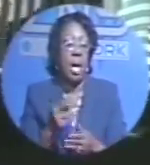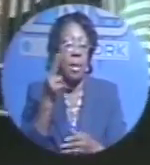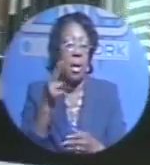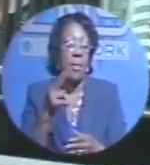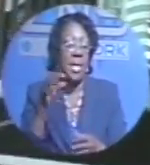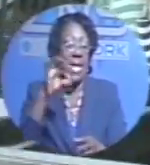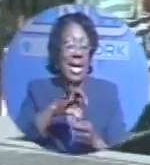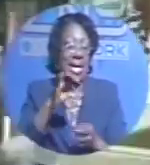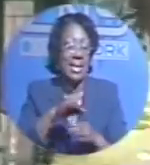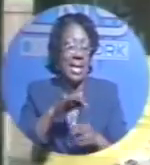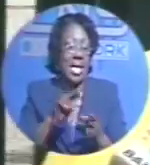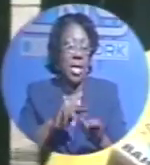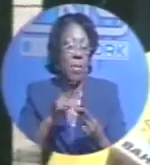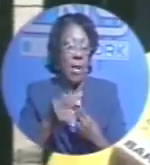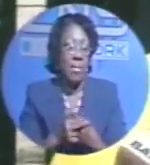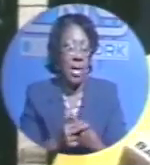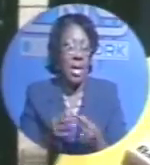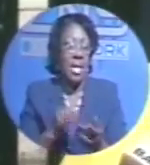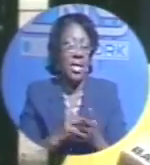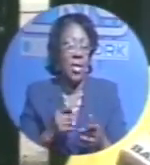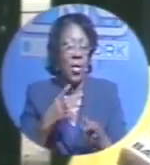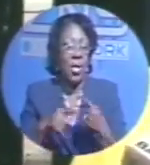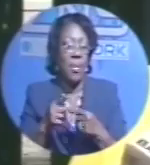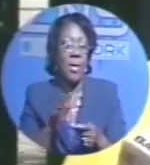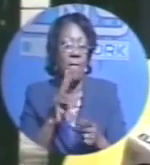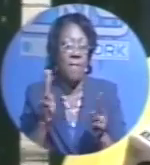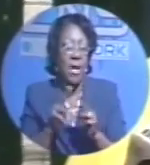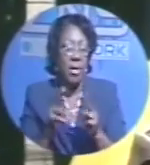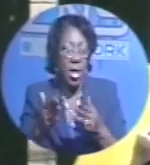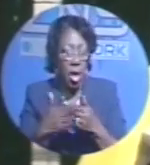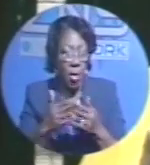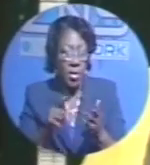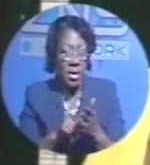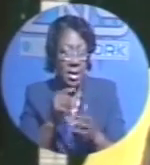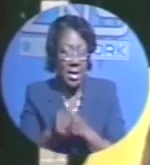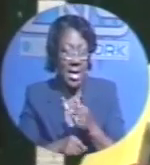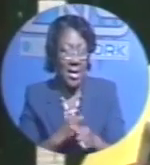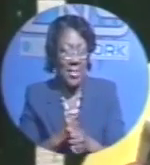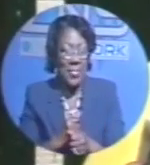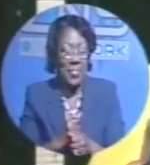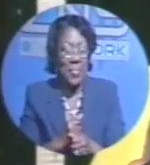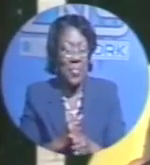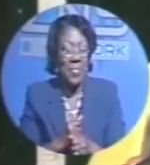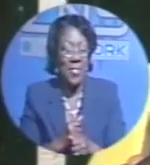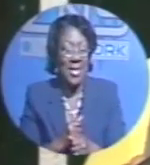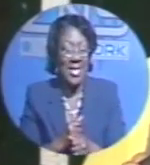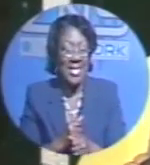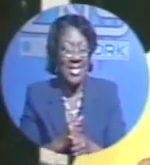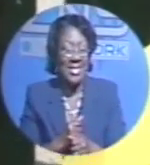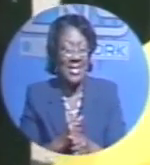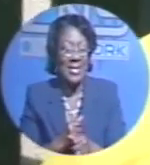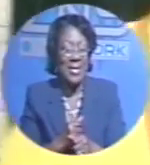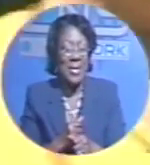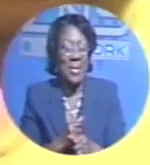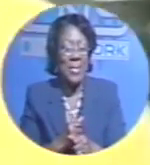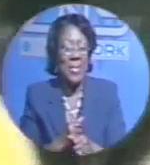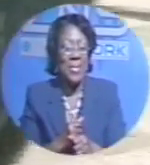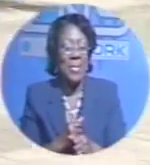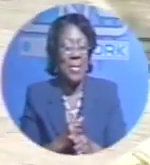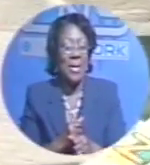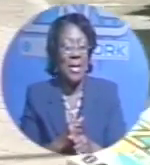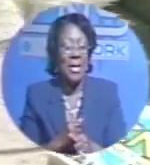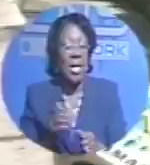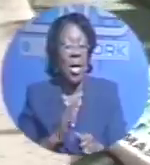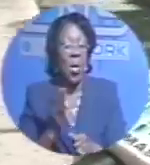in November. It's going to be very close this year, very close. That's about it. We want a new